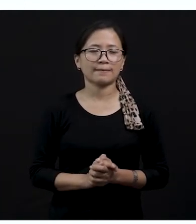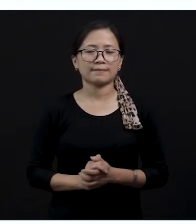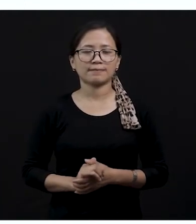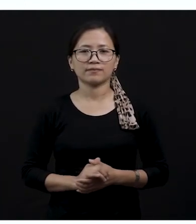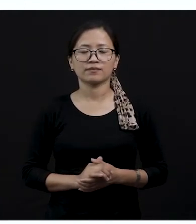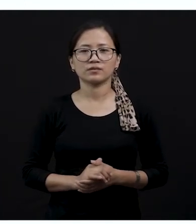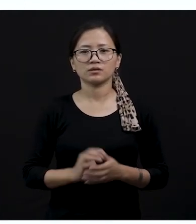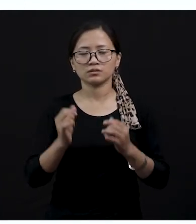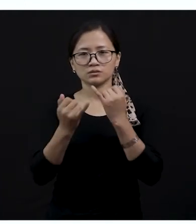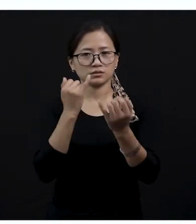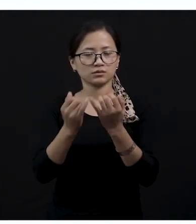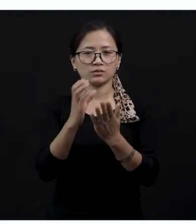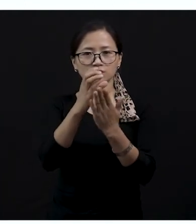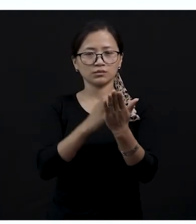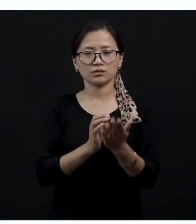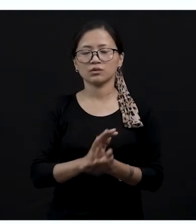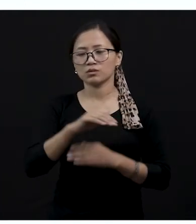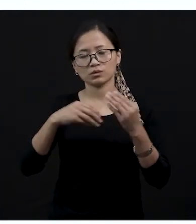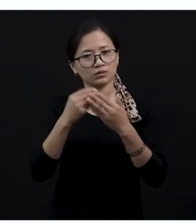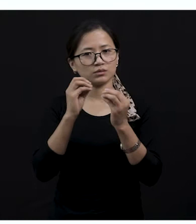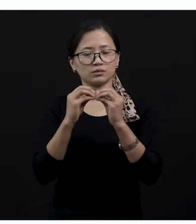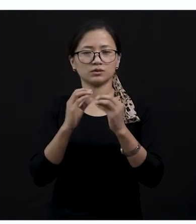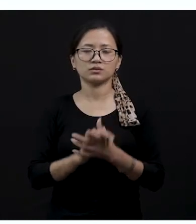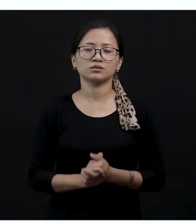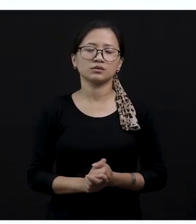lively. So that is the poem all about, okay? Now,